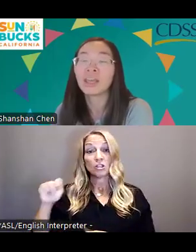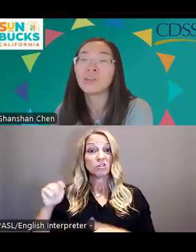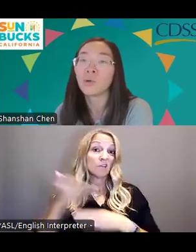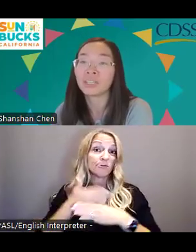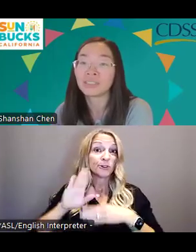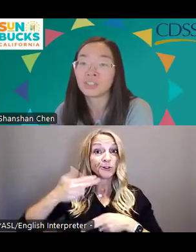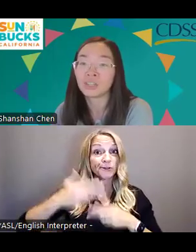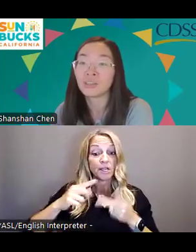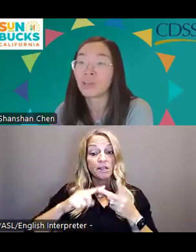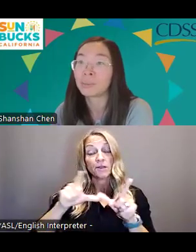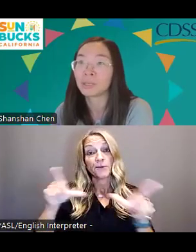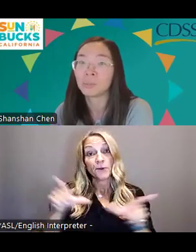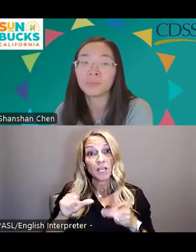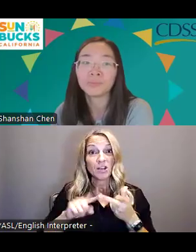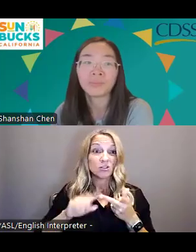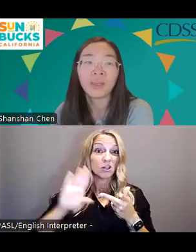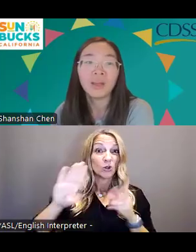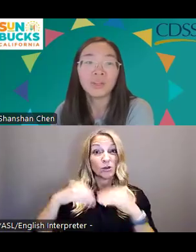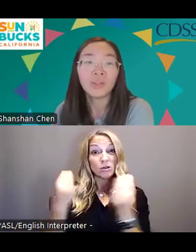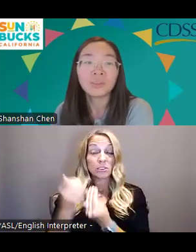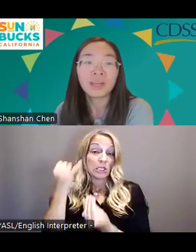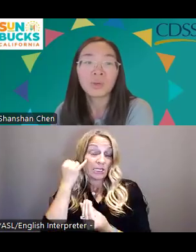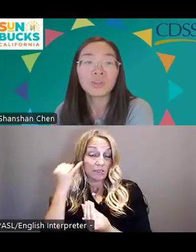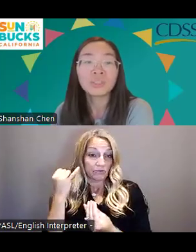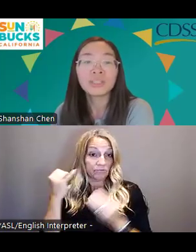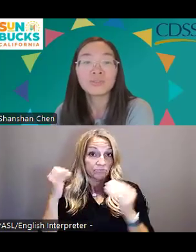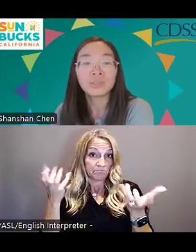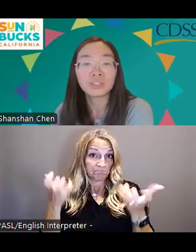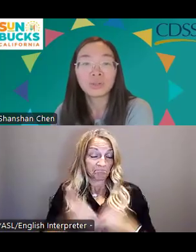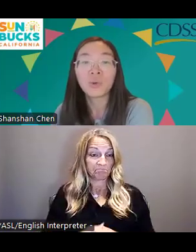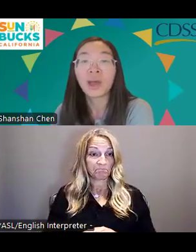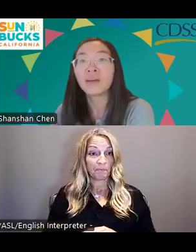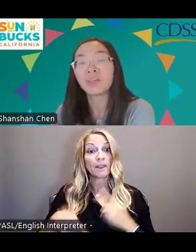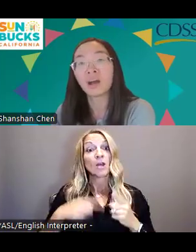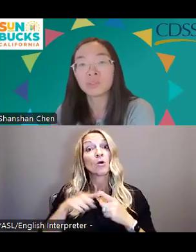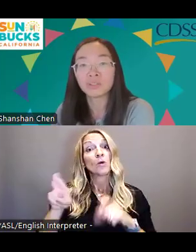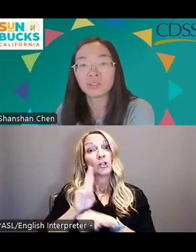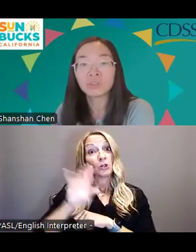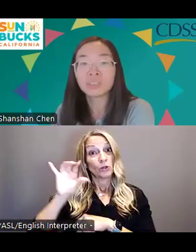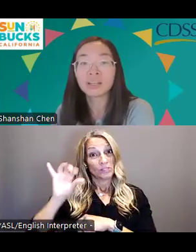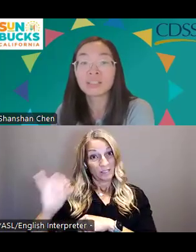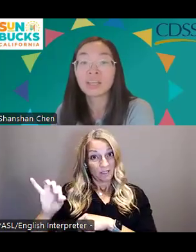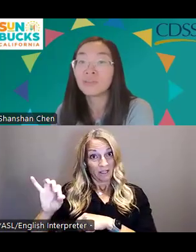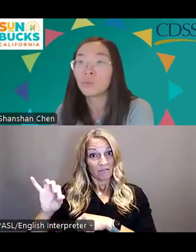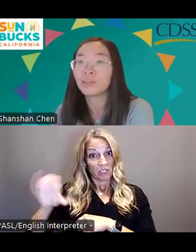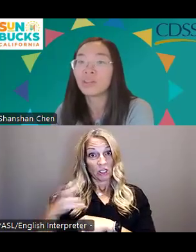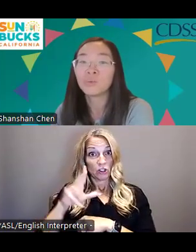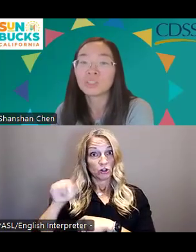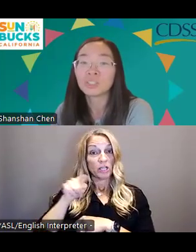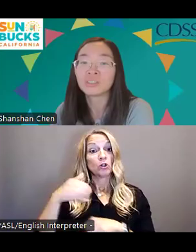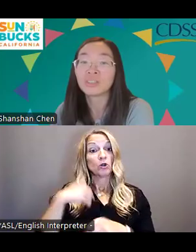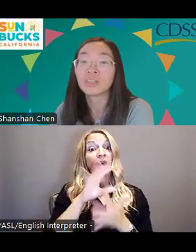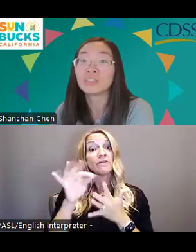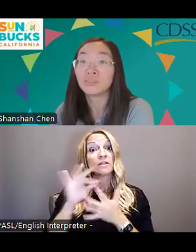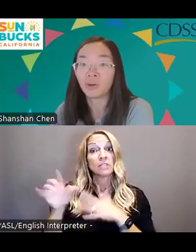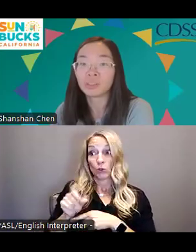location, and organization if applicable. Note that when using this feature, you have the option to select everyone,